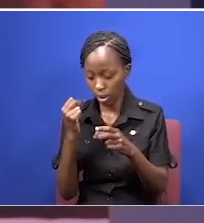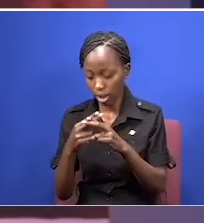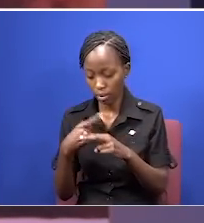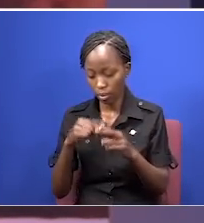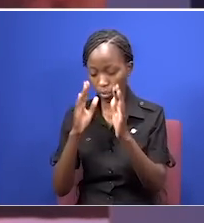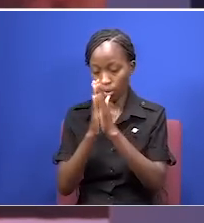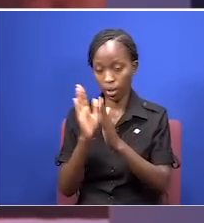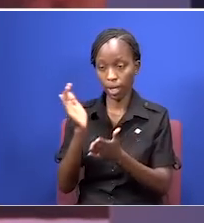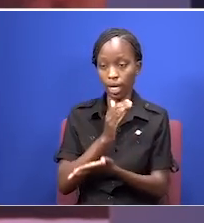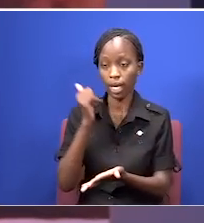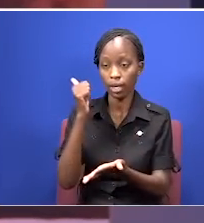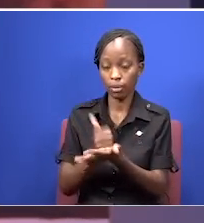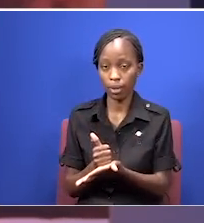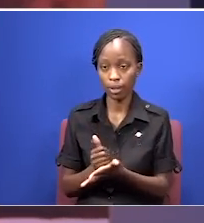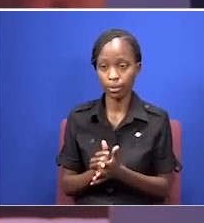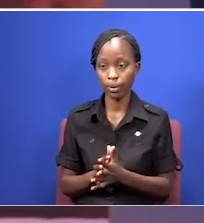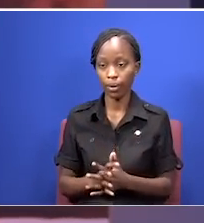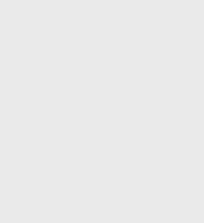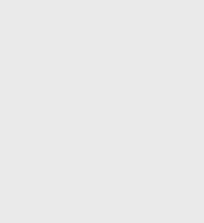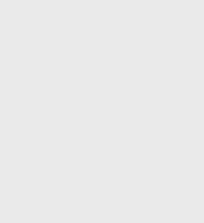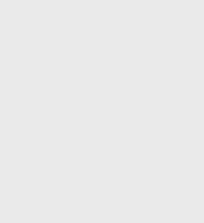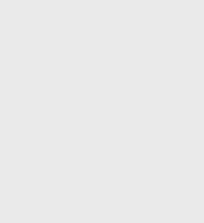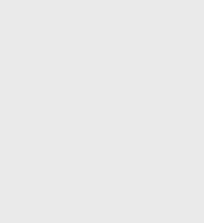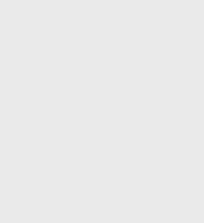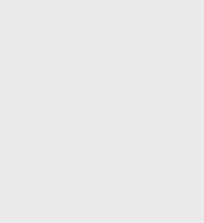we pray amen